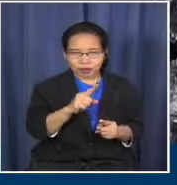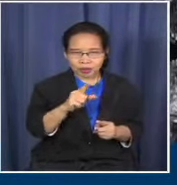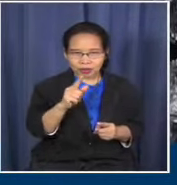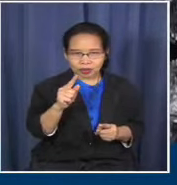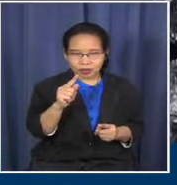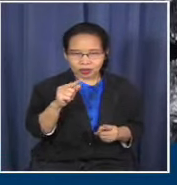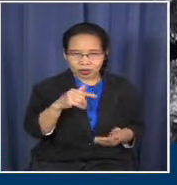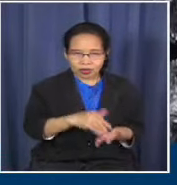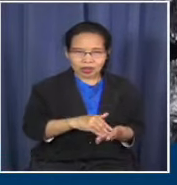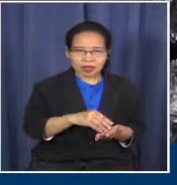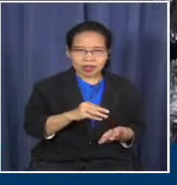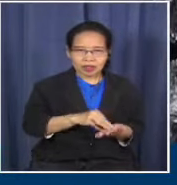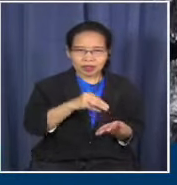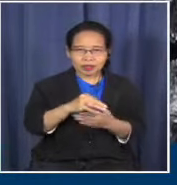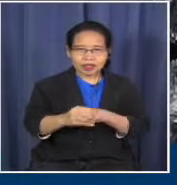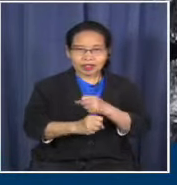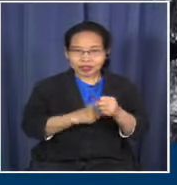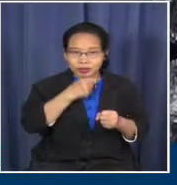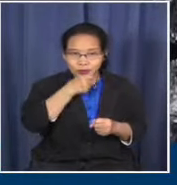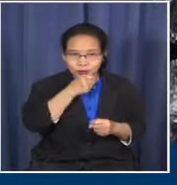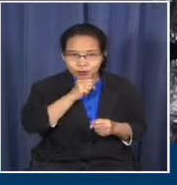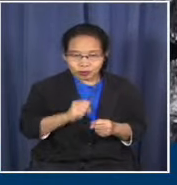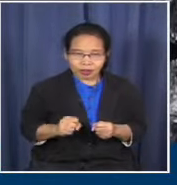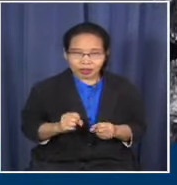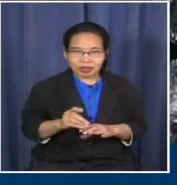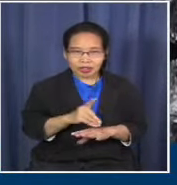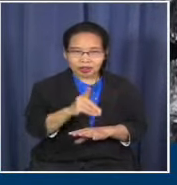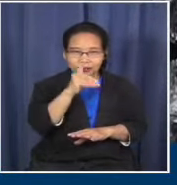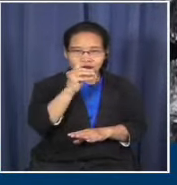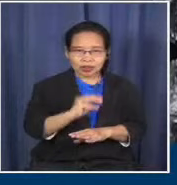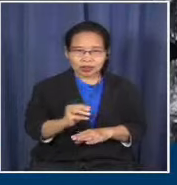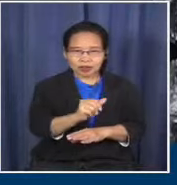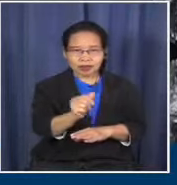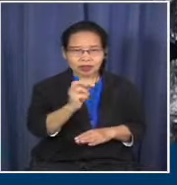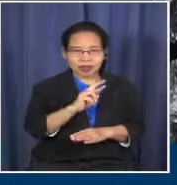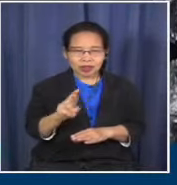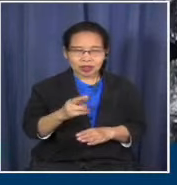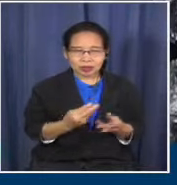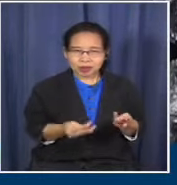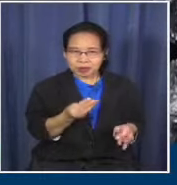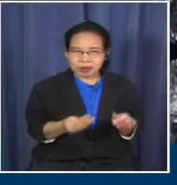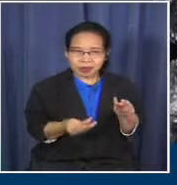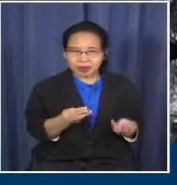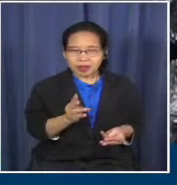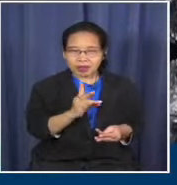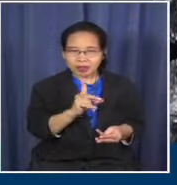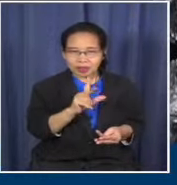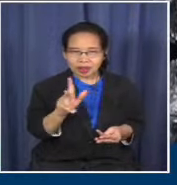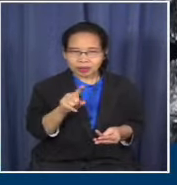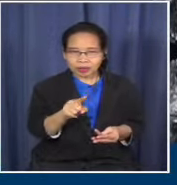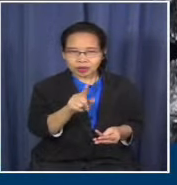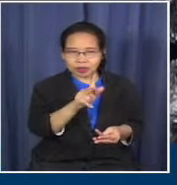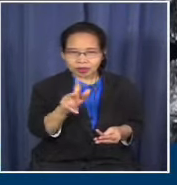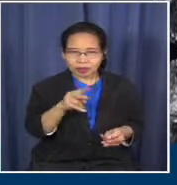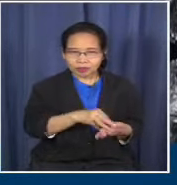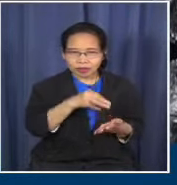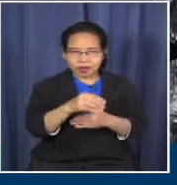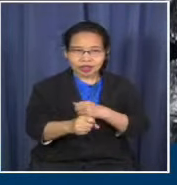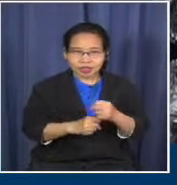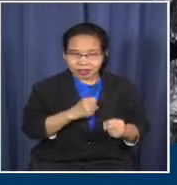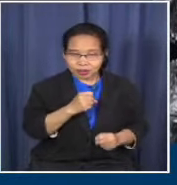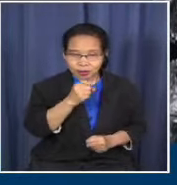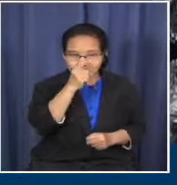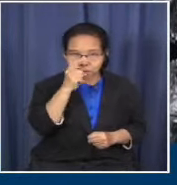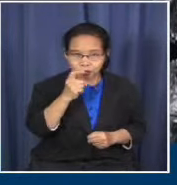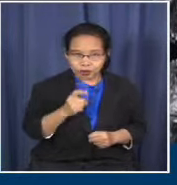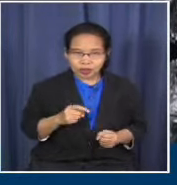to 1,600 million years old, the diamonds themselves are approximately 3.3 billion